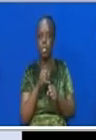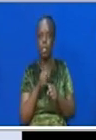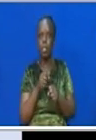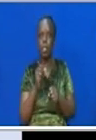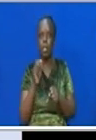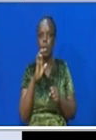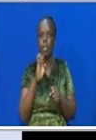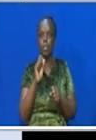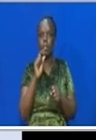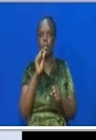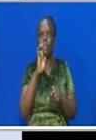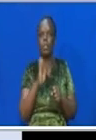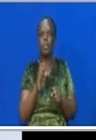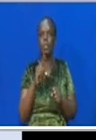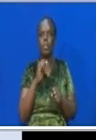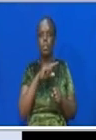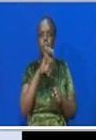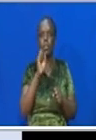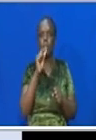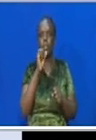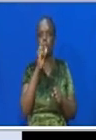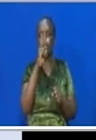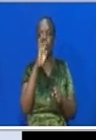secrete digestive juice.